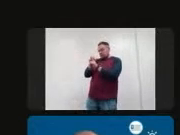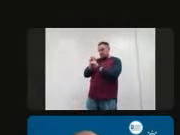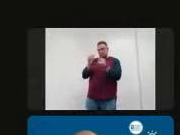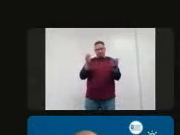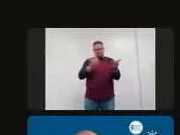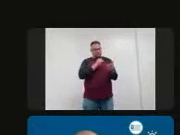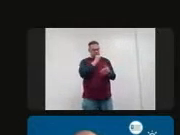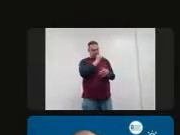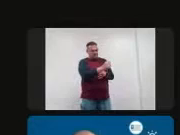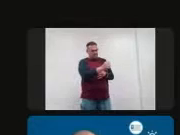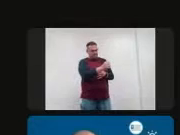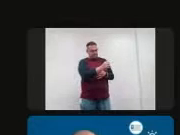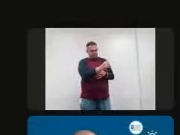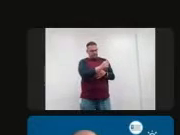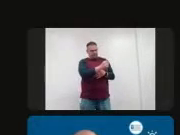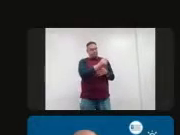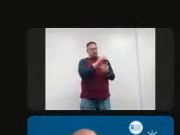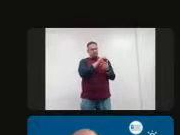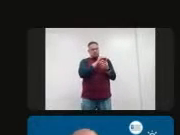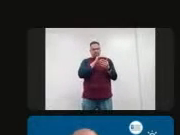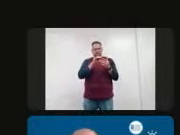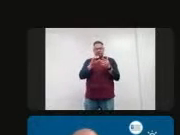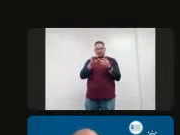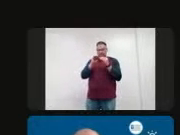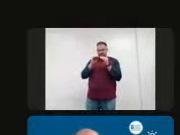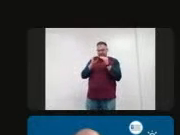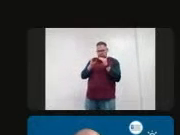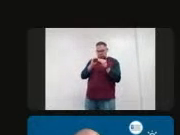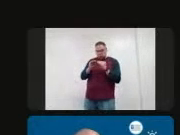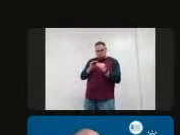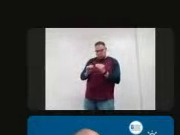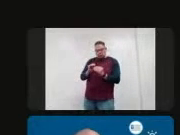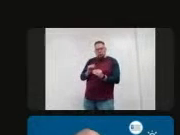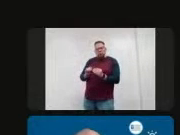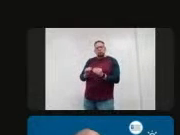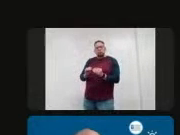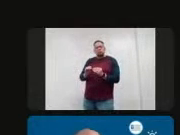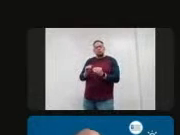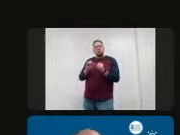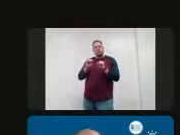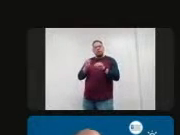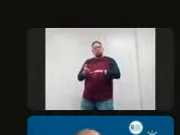of clean up or fine tune so that we kind of build on that.